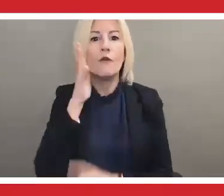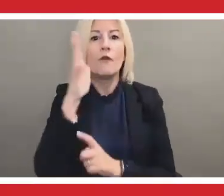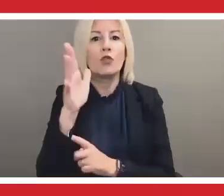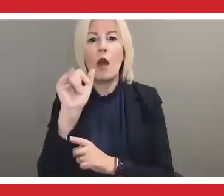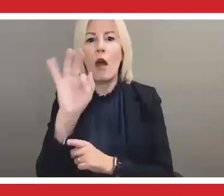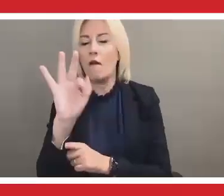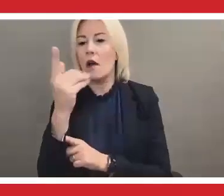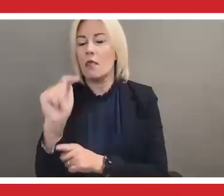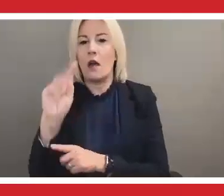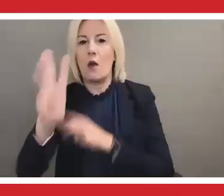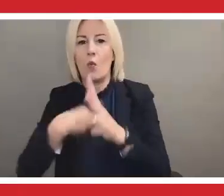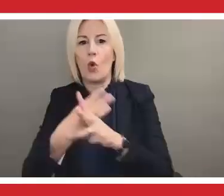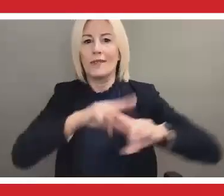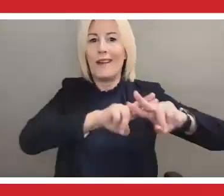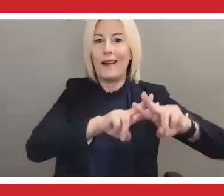#FutureOfTheWorld. That's